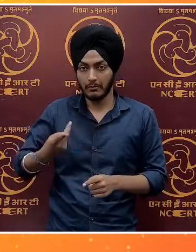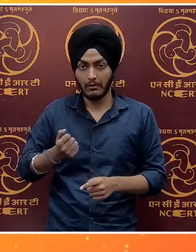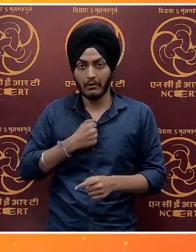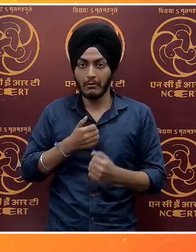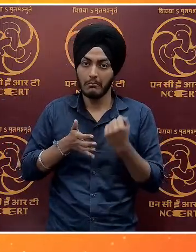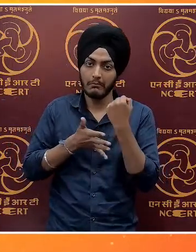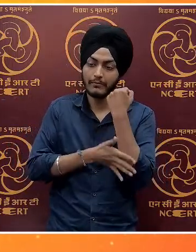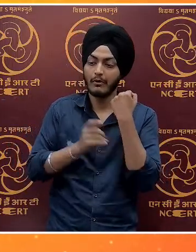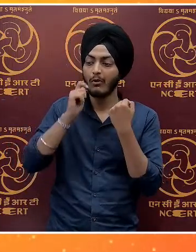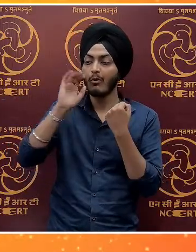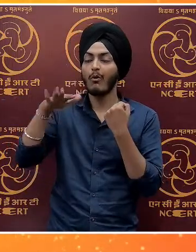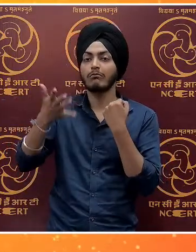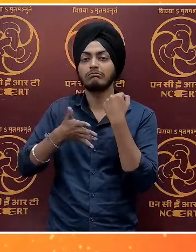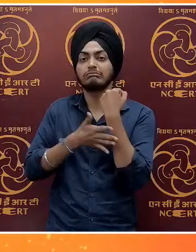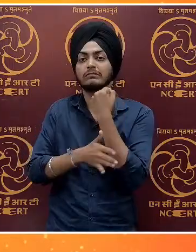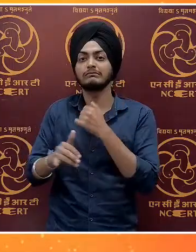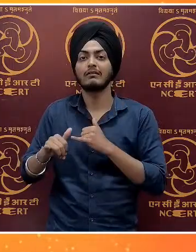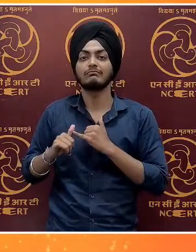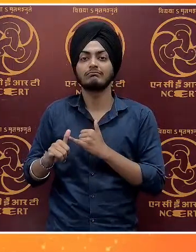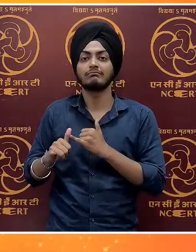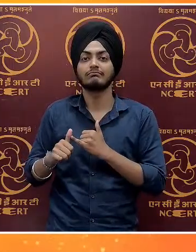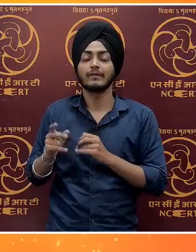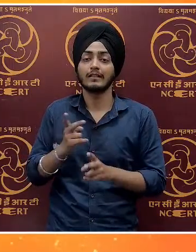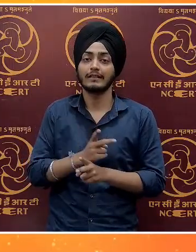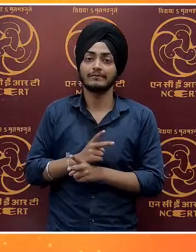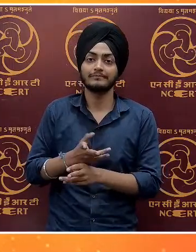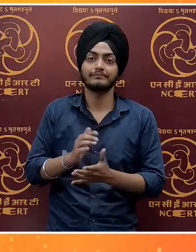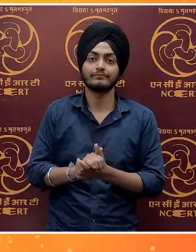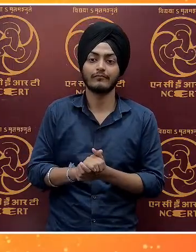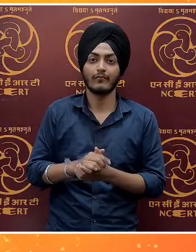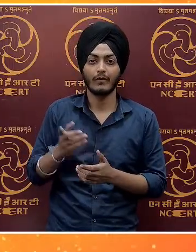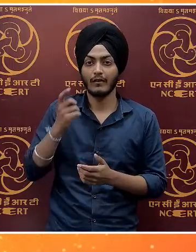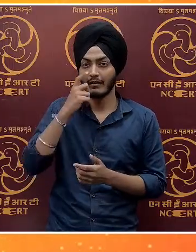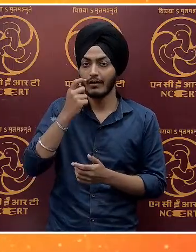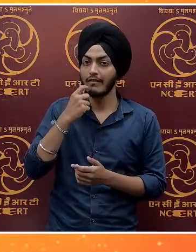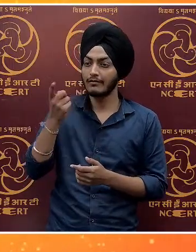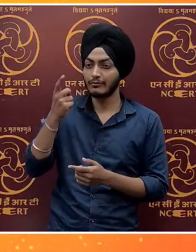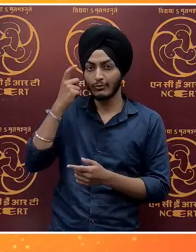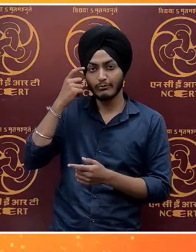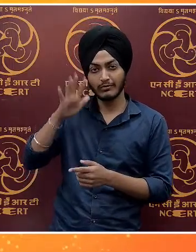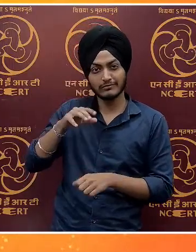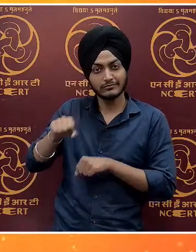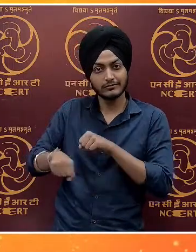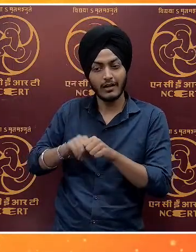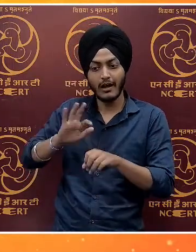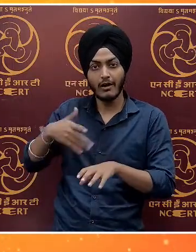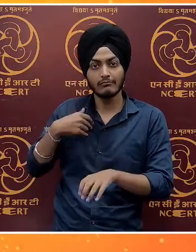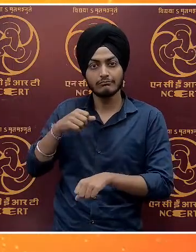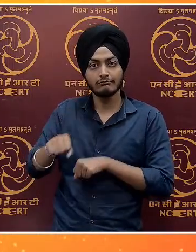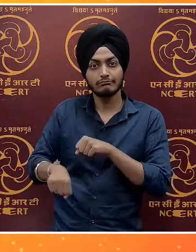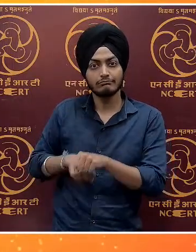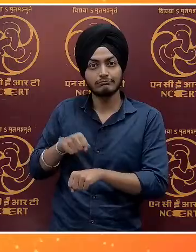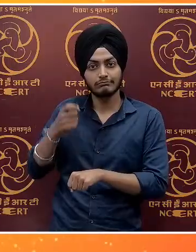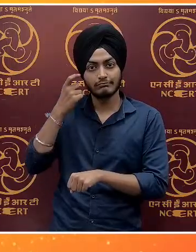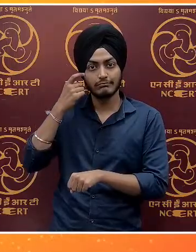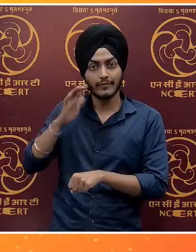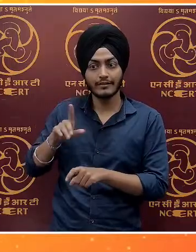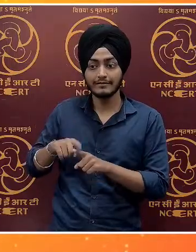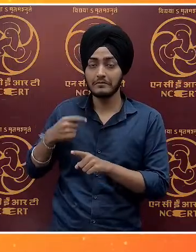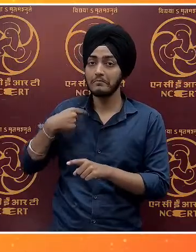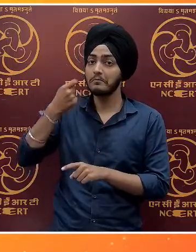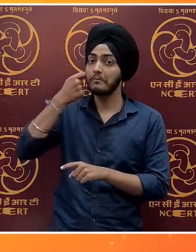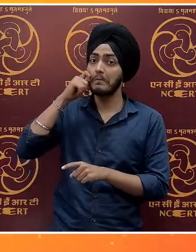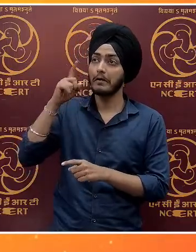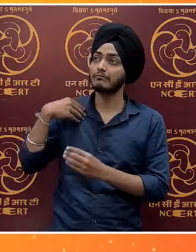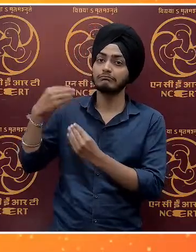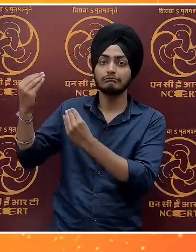remember, Harpreet, when you were learning how to ride a bicycle? Absolutely, the memory is quite vivid. My dad helped